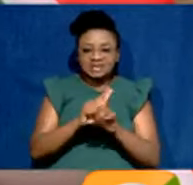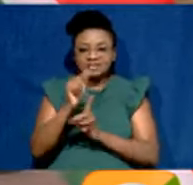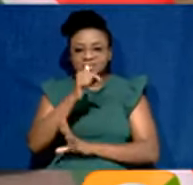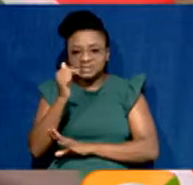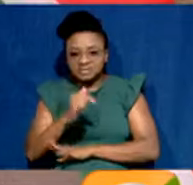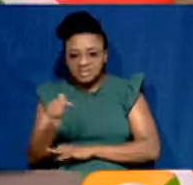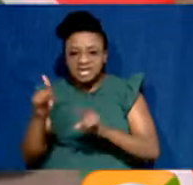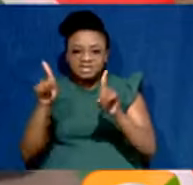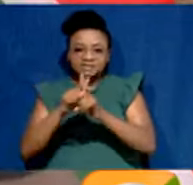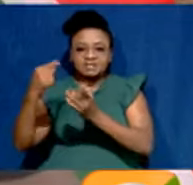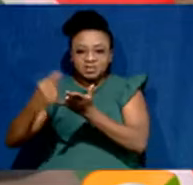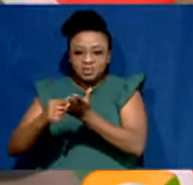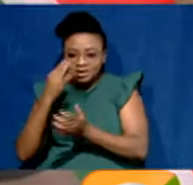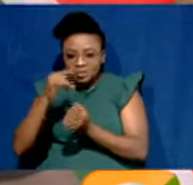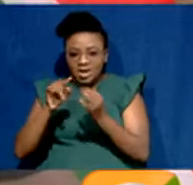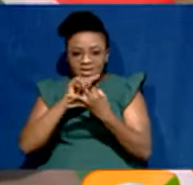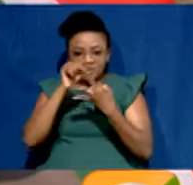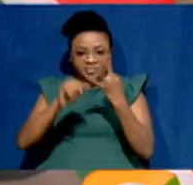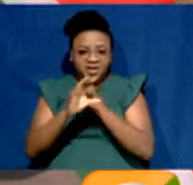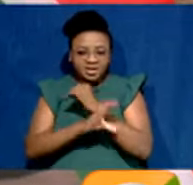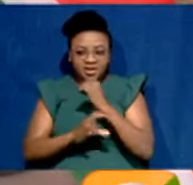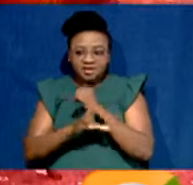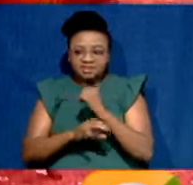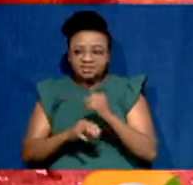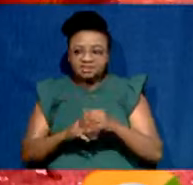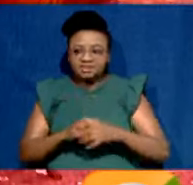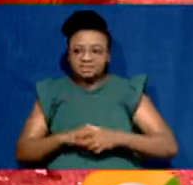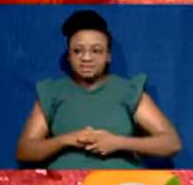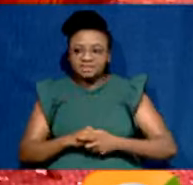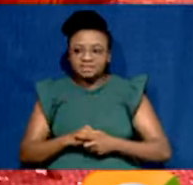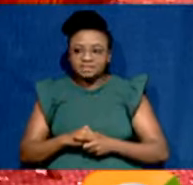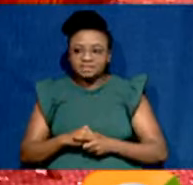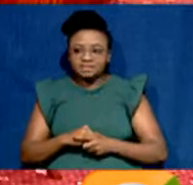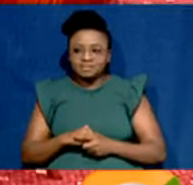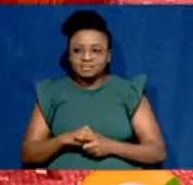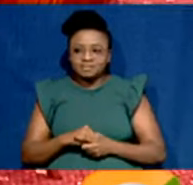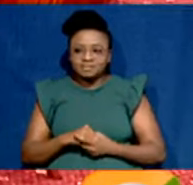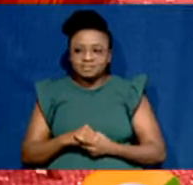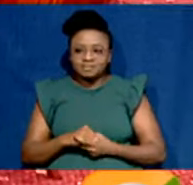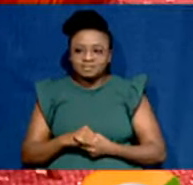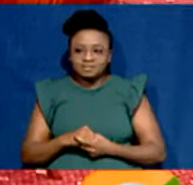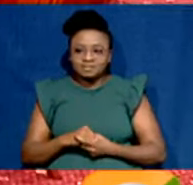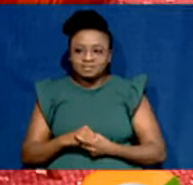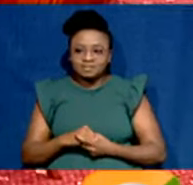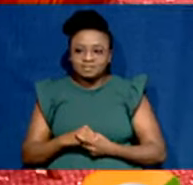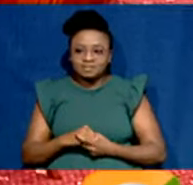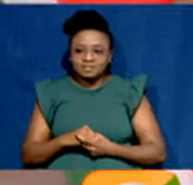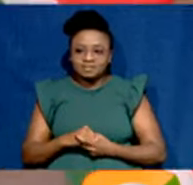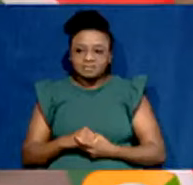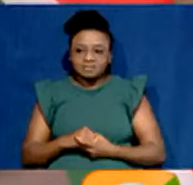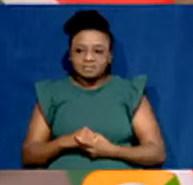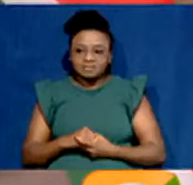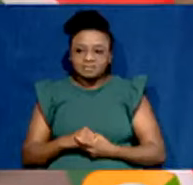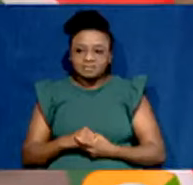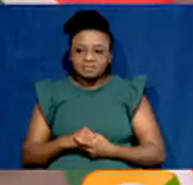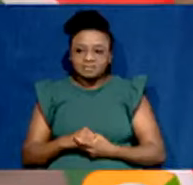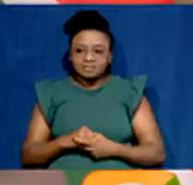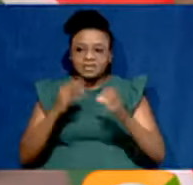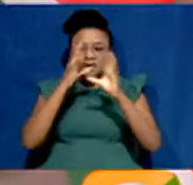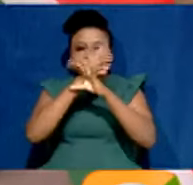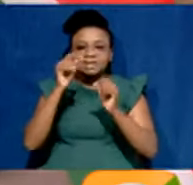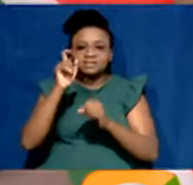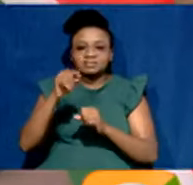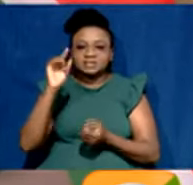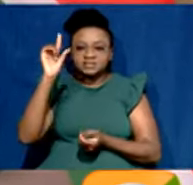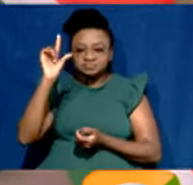because we buy from the same place. Mheshimiwa Rais, I have heard people say the president should reduce the price to